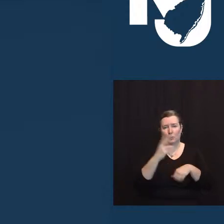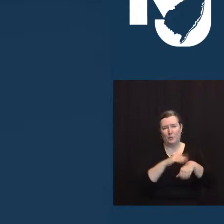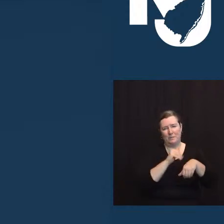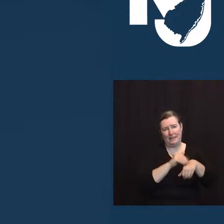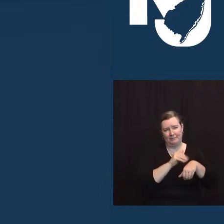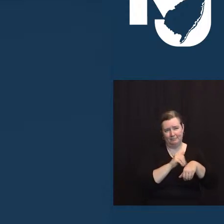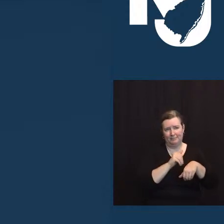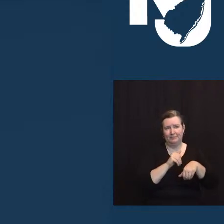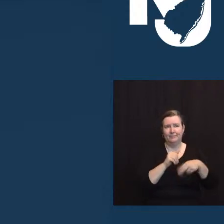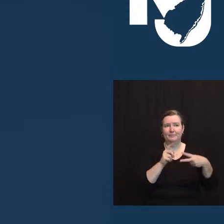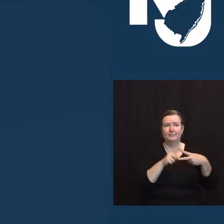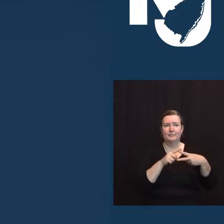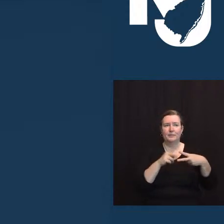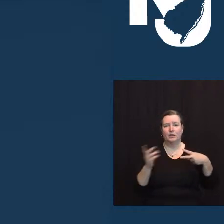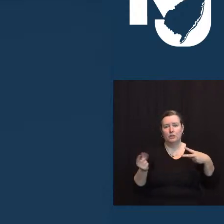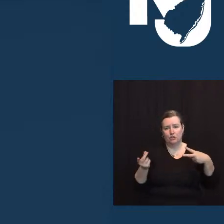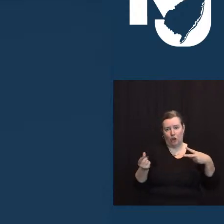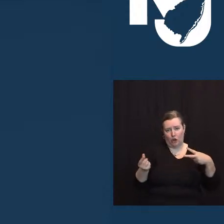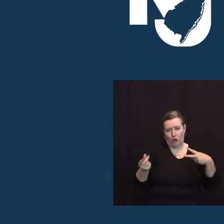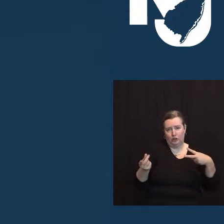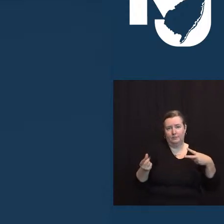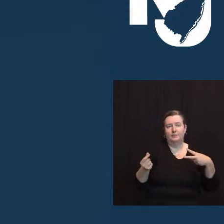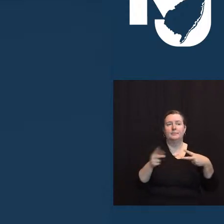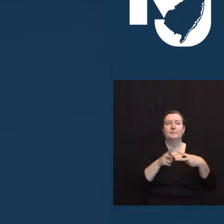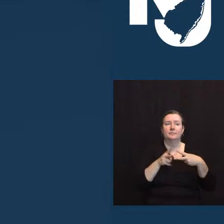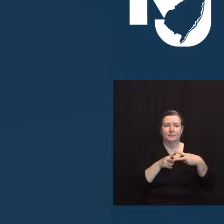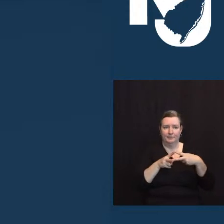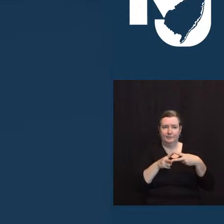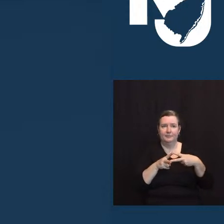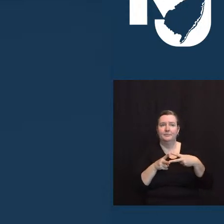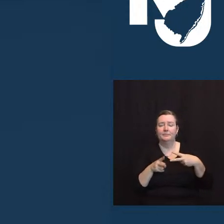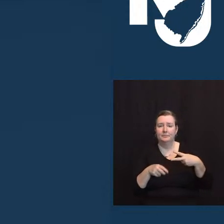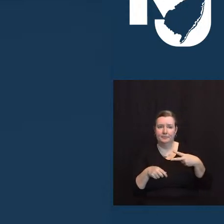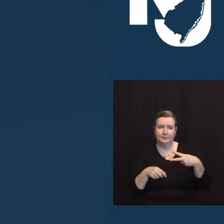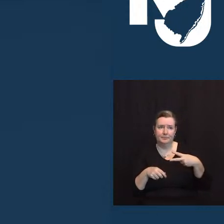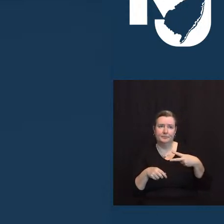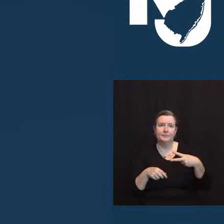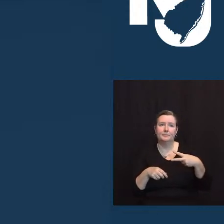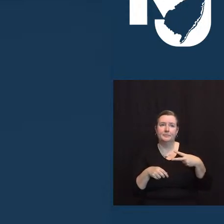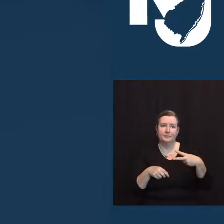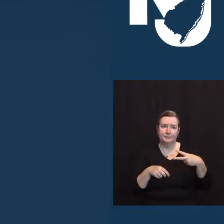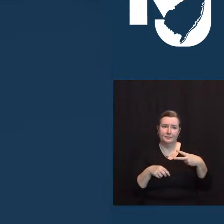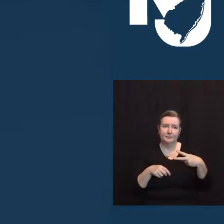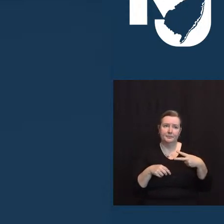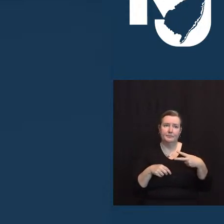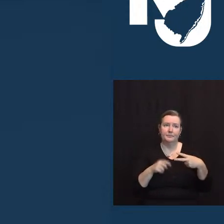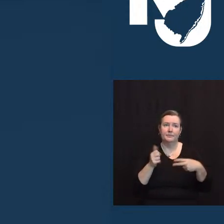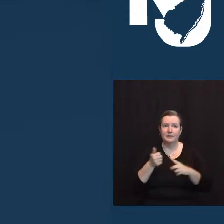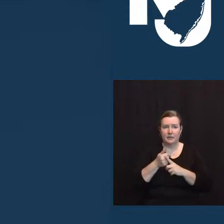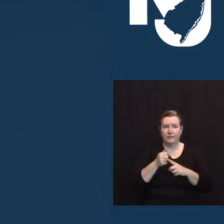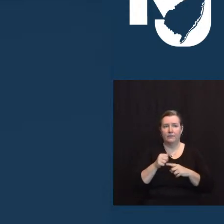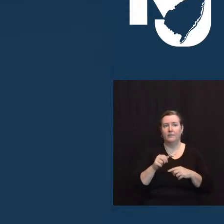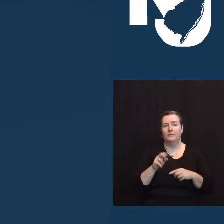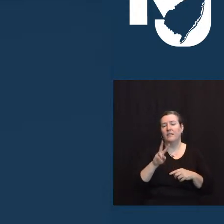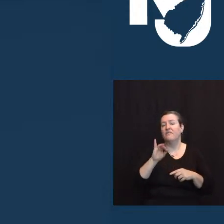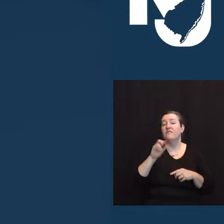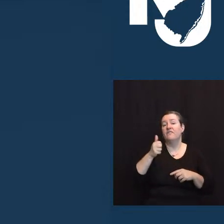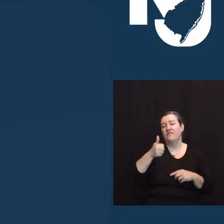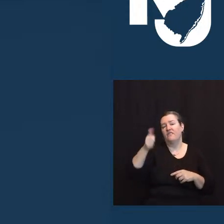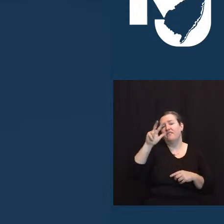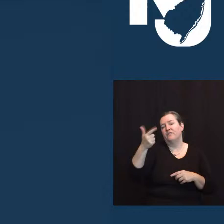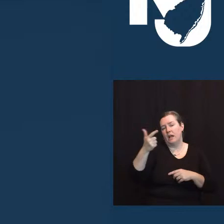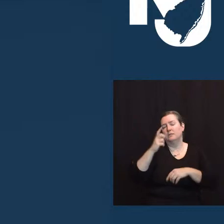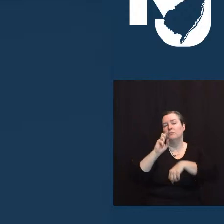and Eli, a mischievous cat. Cara was a vice principal at the George Hess Educational